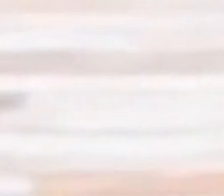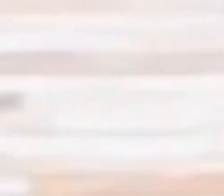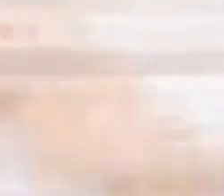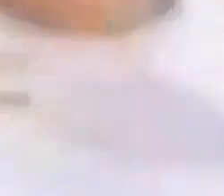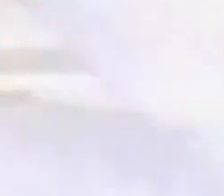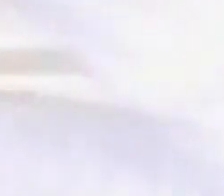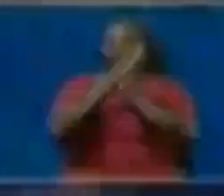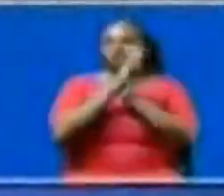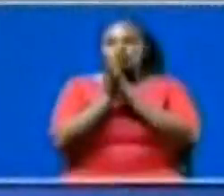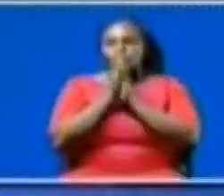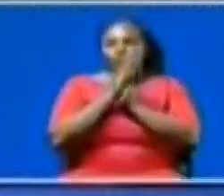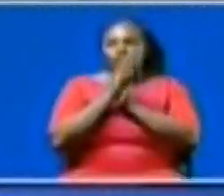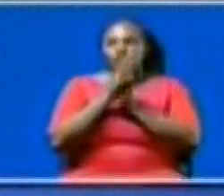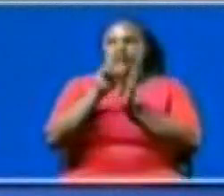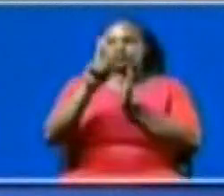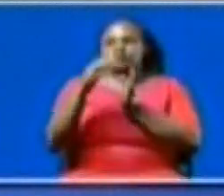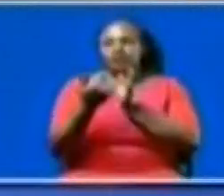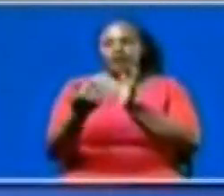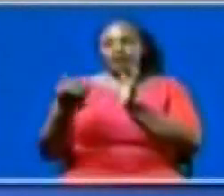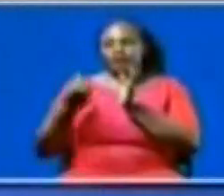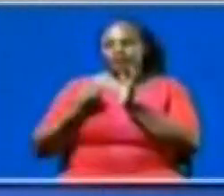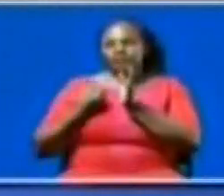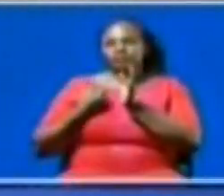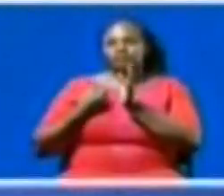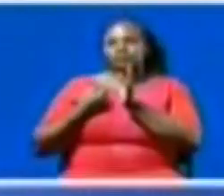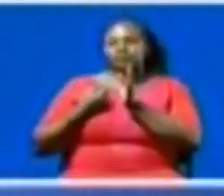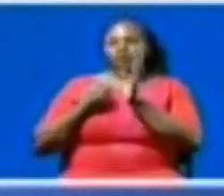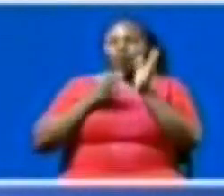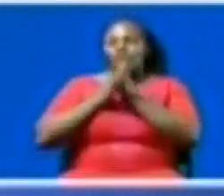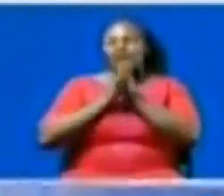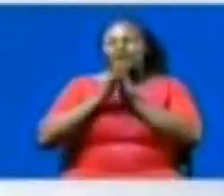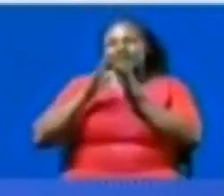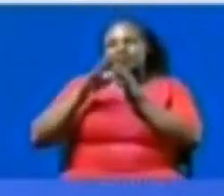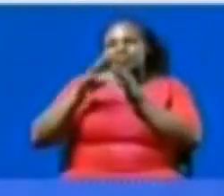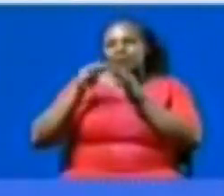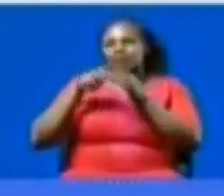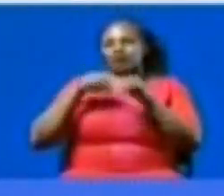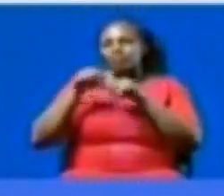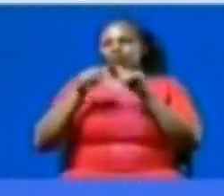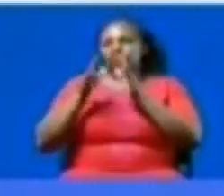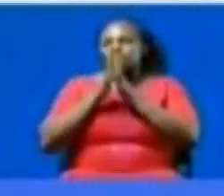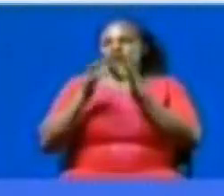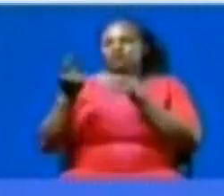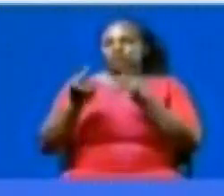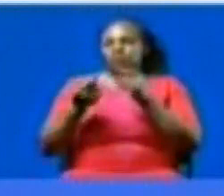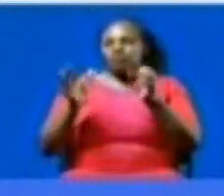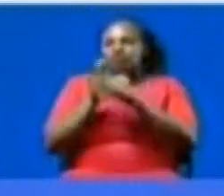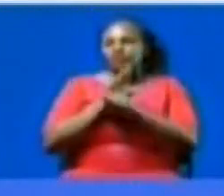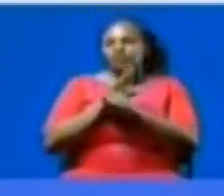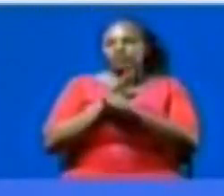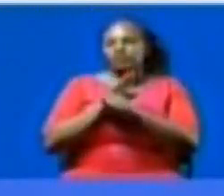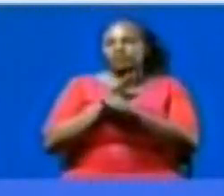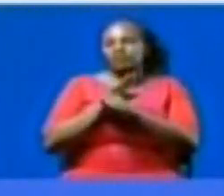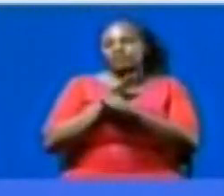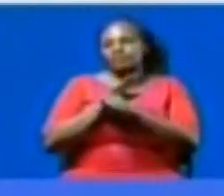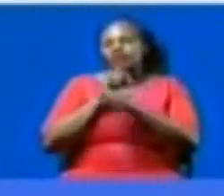The story of two young ladies. Wangari Maathai talked about this story for the hummingbird. Kidogo kidogo inajaza kibaba.